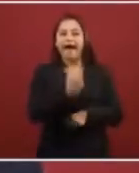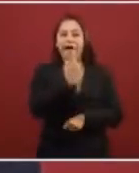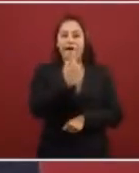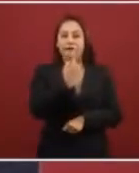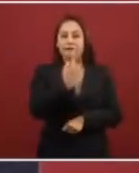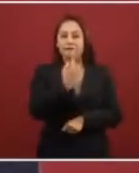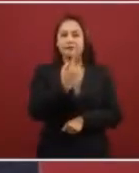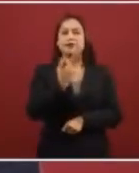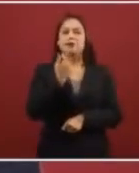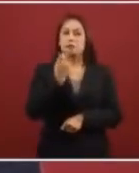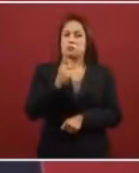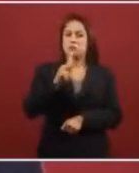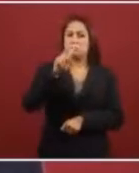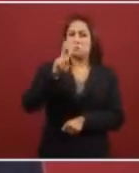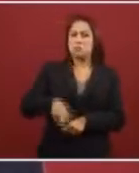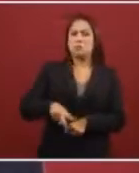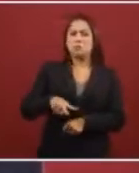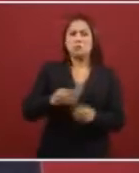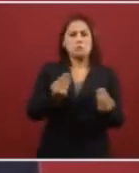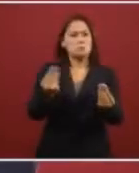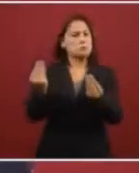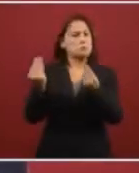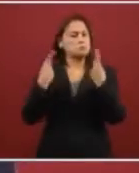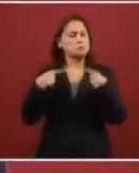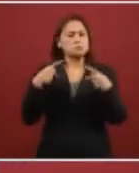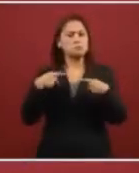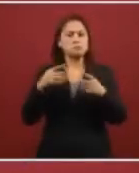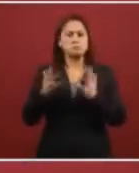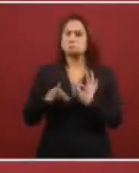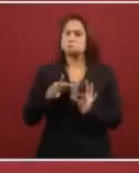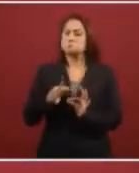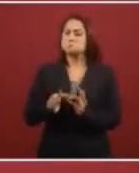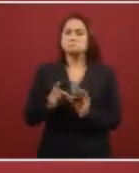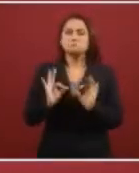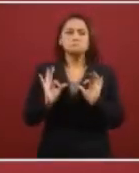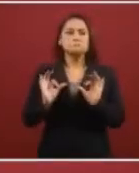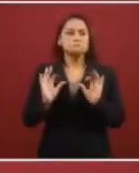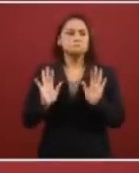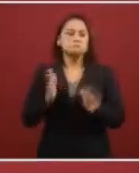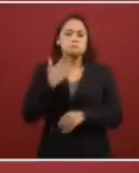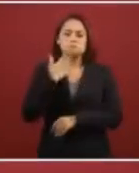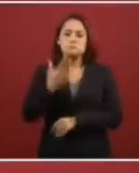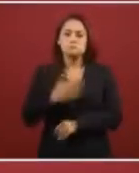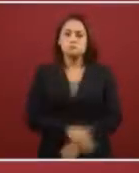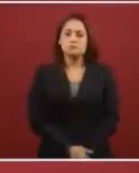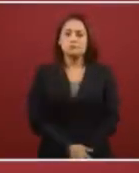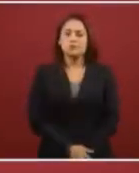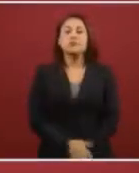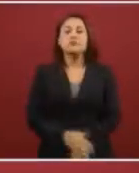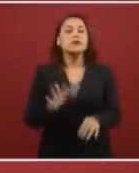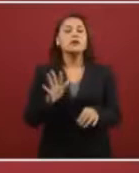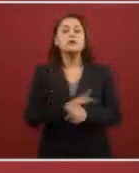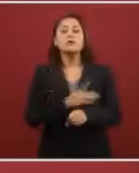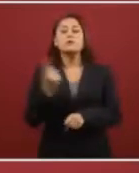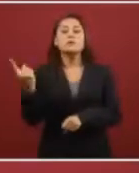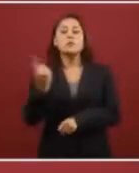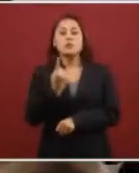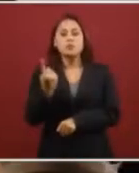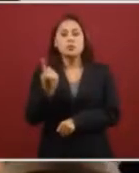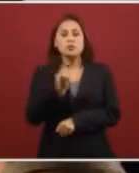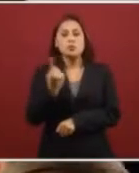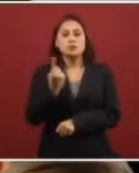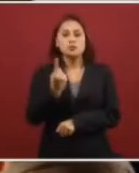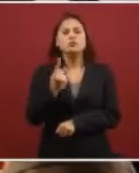they behave very well. Or porque everyone's behaving very es, well. De sabios because it's